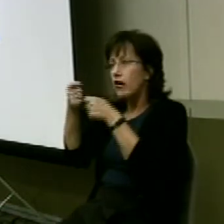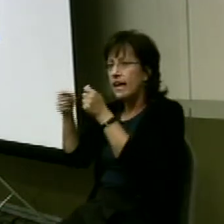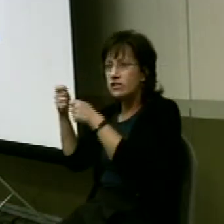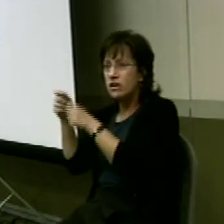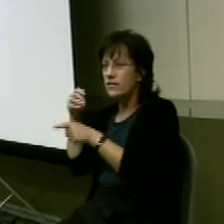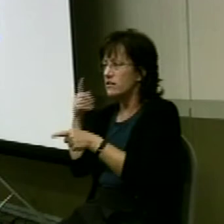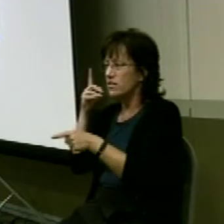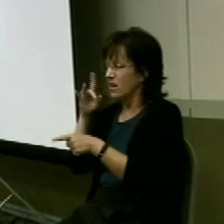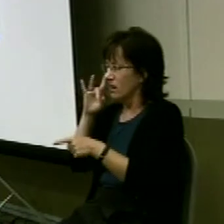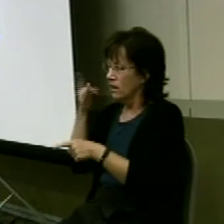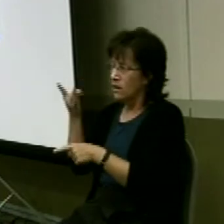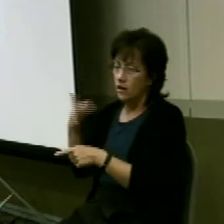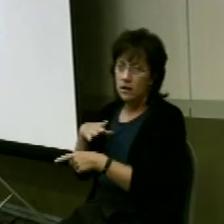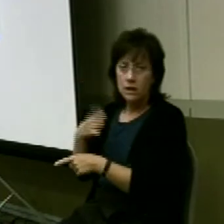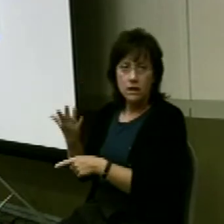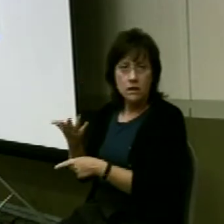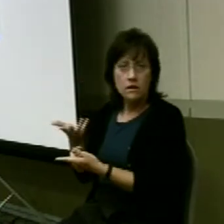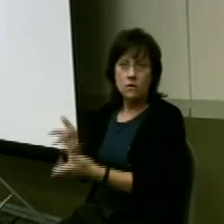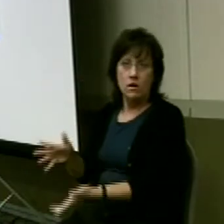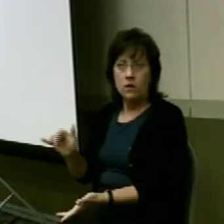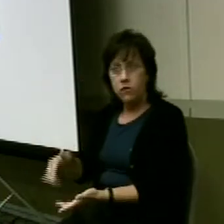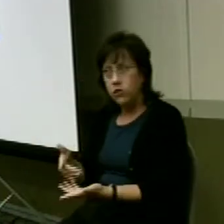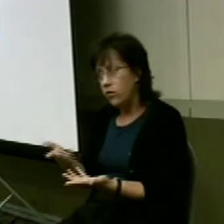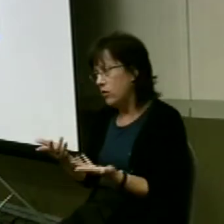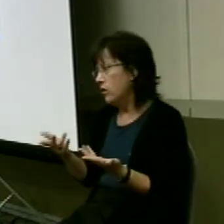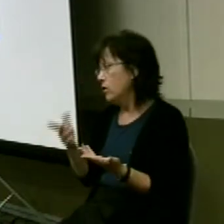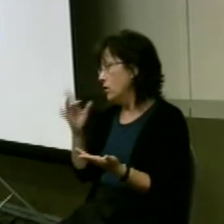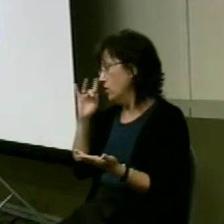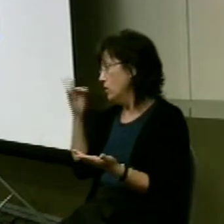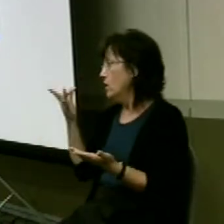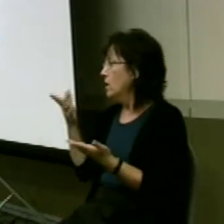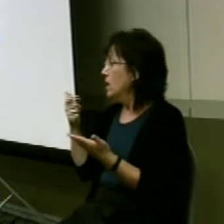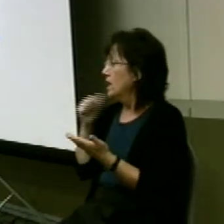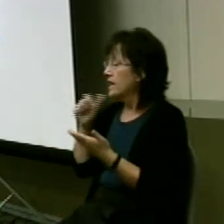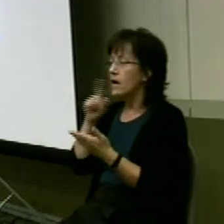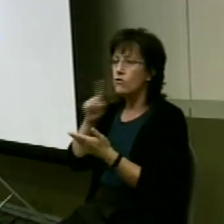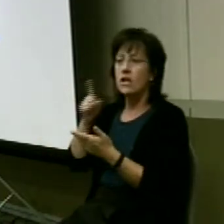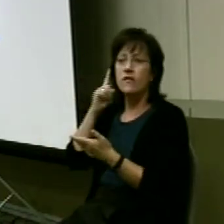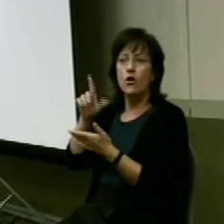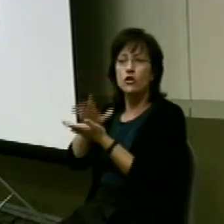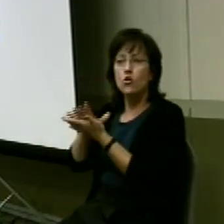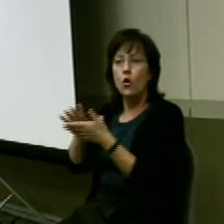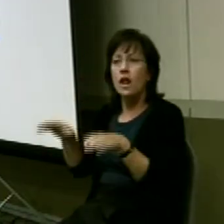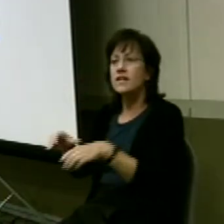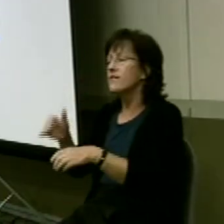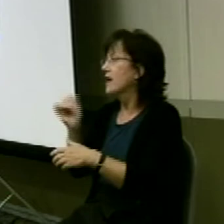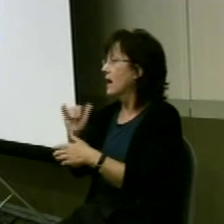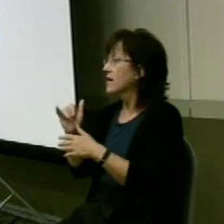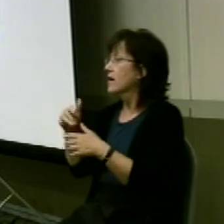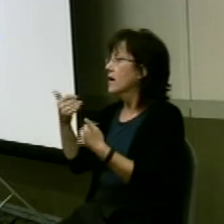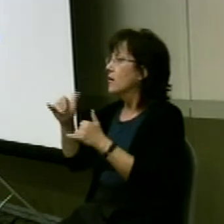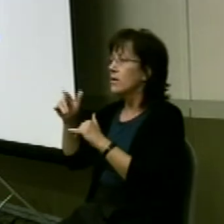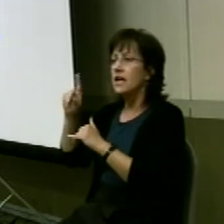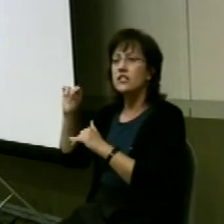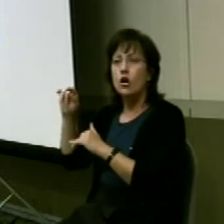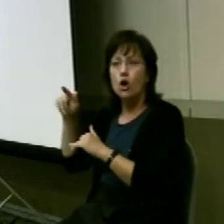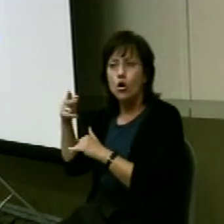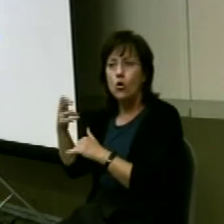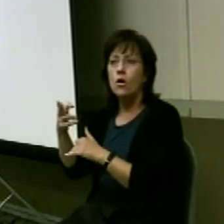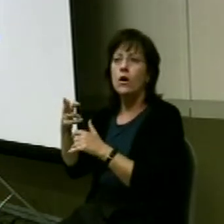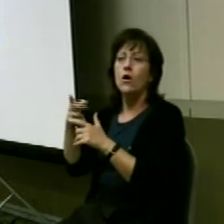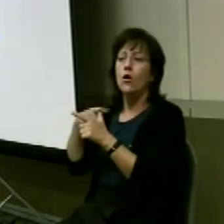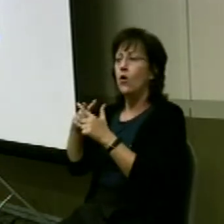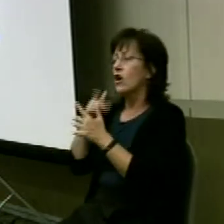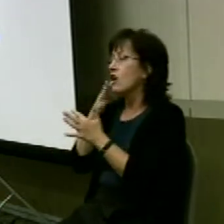with us. We would change them up if we saw that he was getting tired of one activity that wasn't necessary for school-related activities